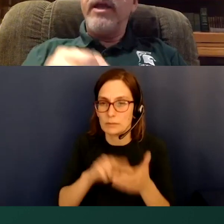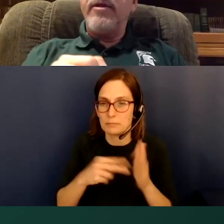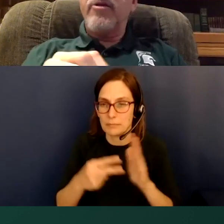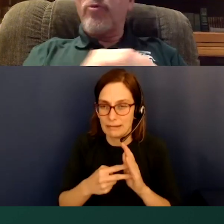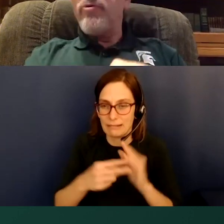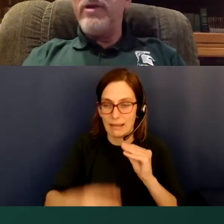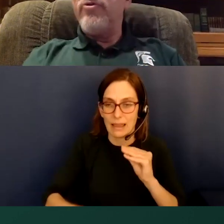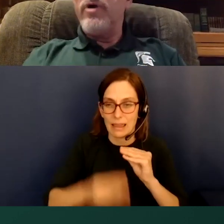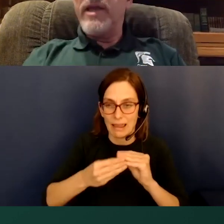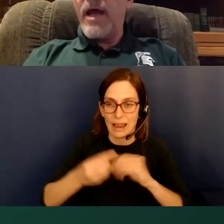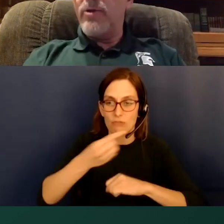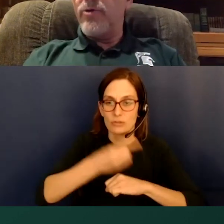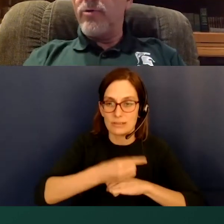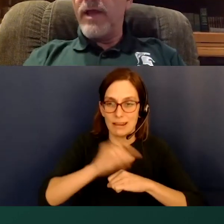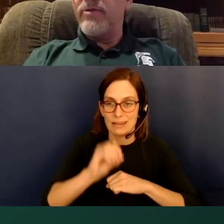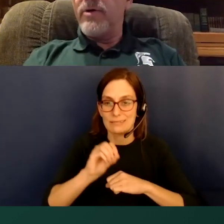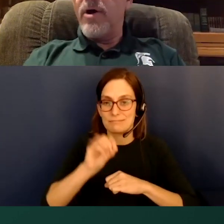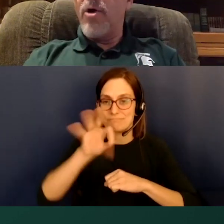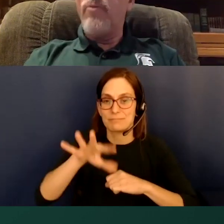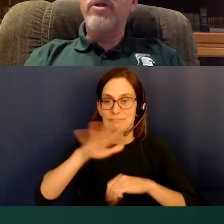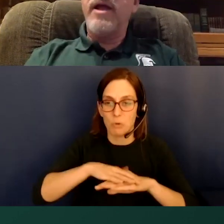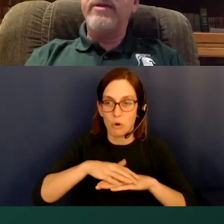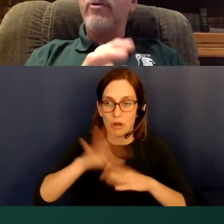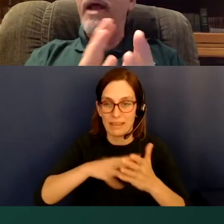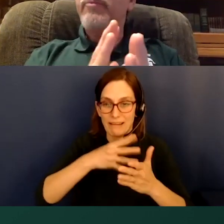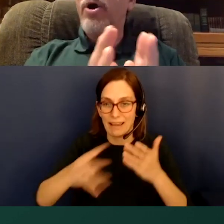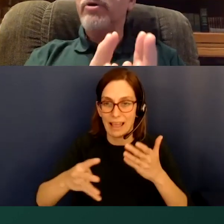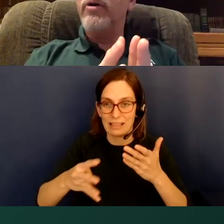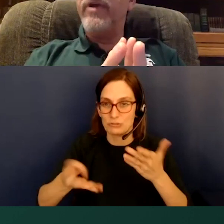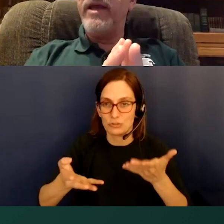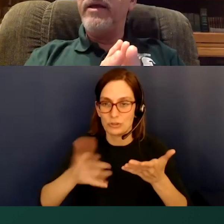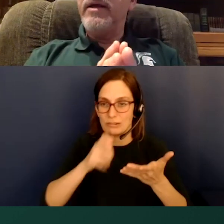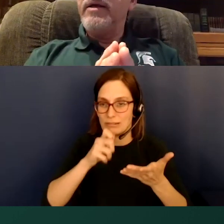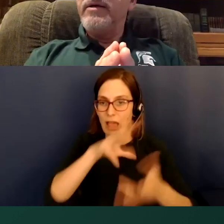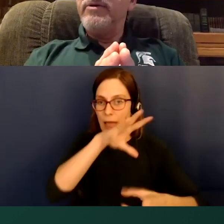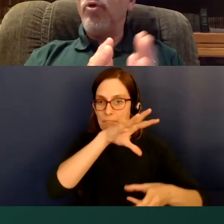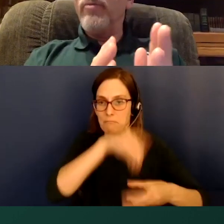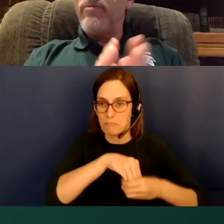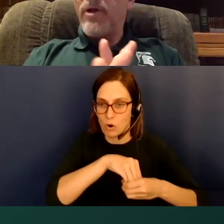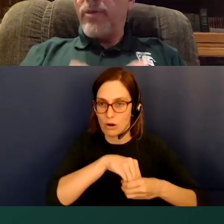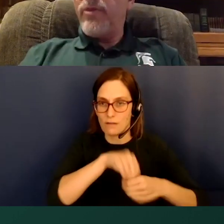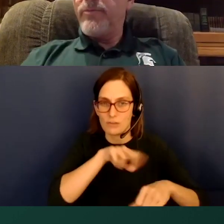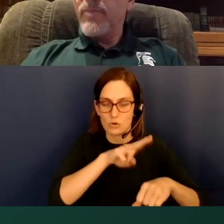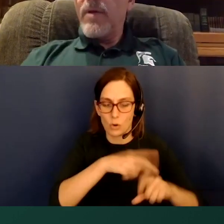additional days thrown into a calendar that are not part of a normal month, but